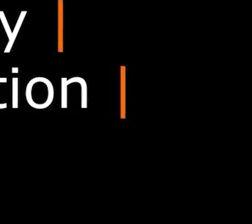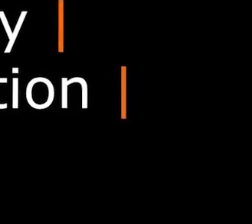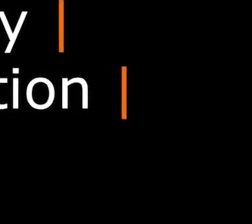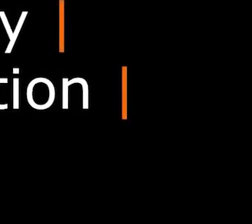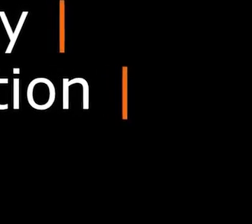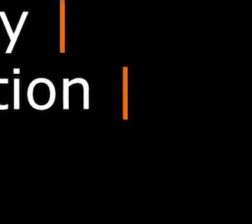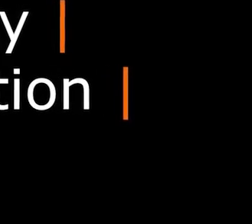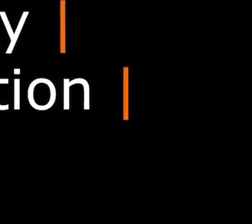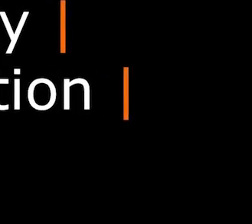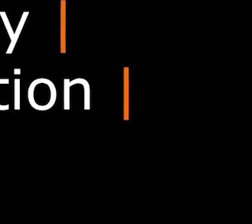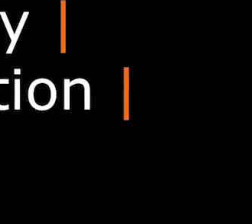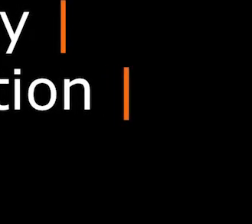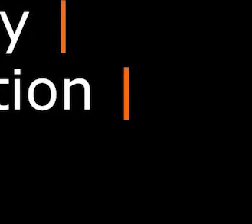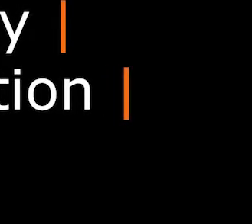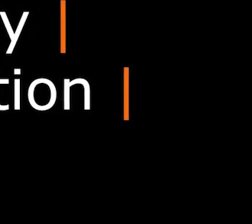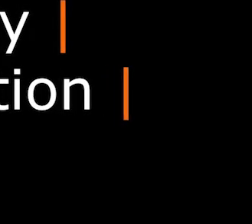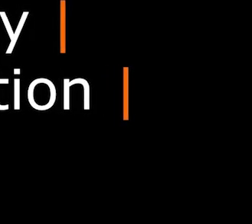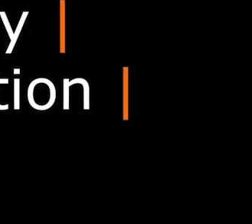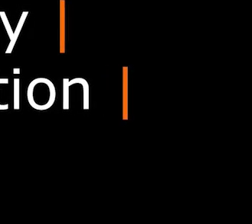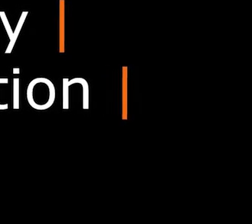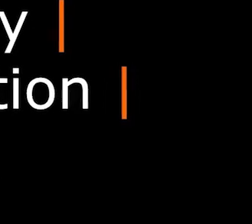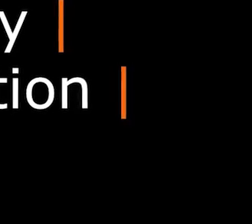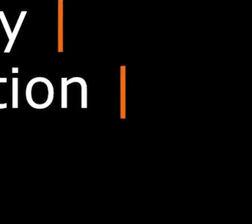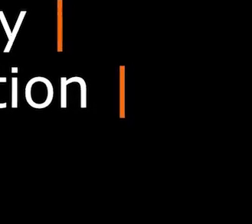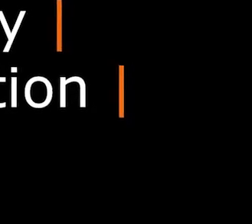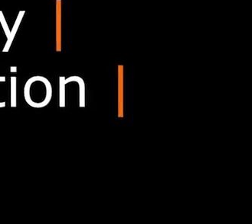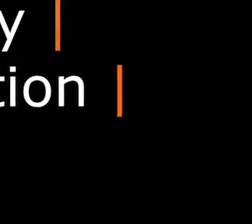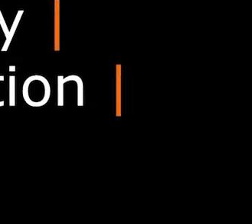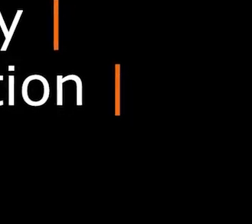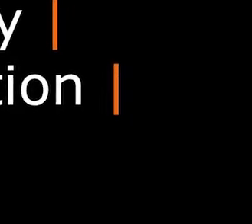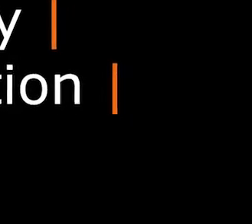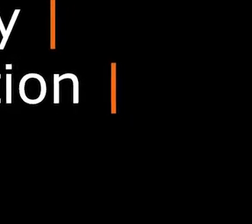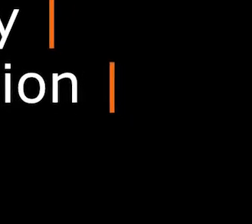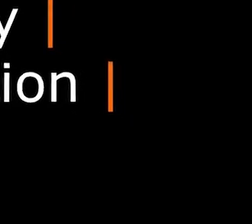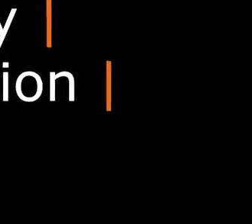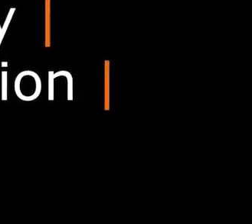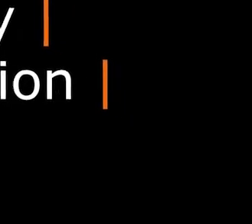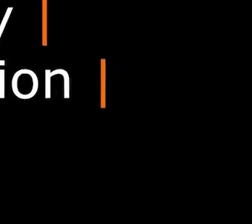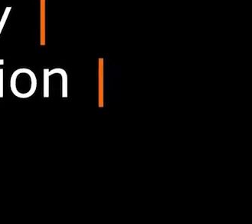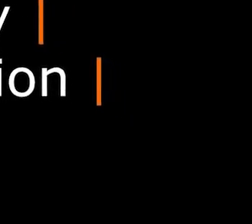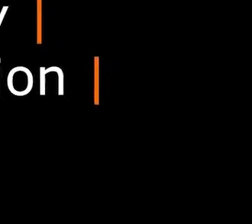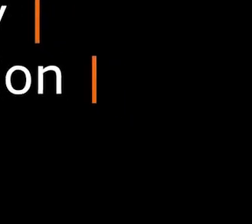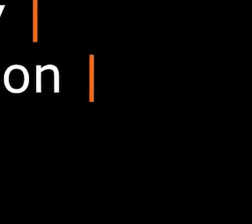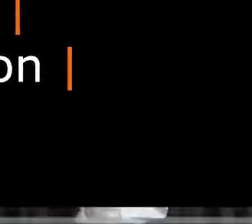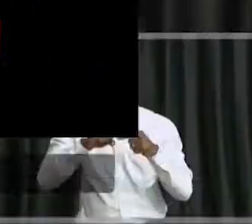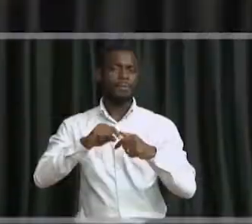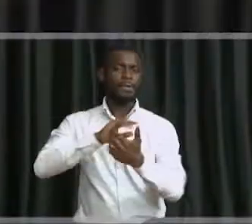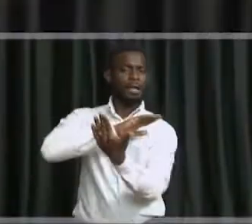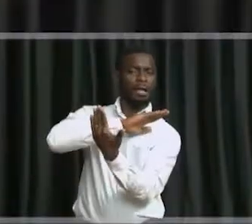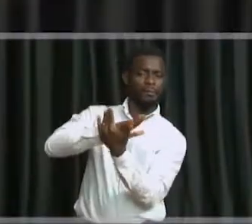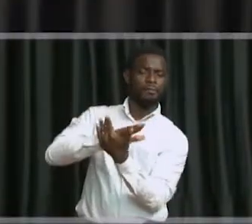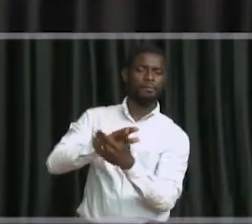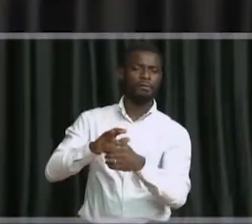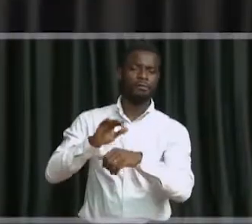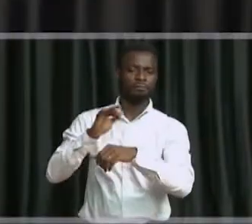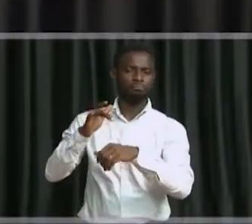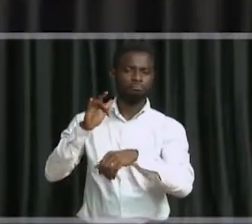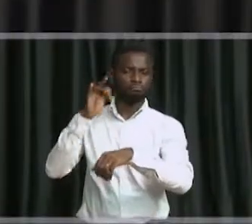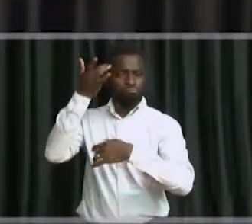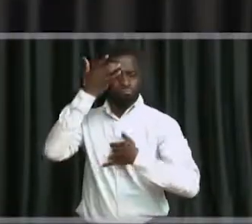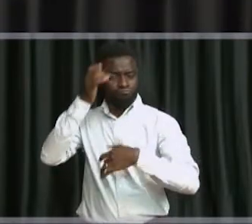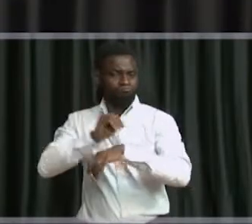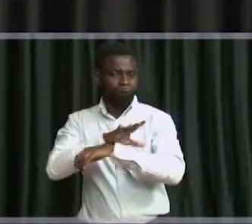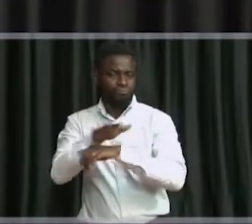wajunbeko apumudeni eni bambo so sa oma yariye bi enka wu sa niye niyama ho